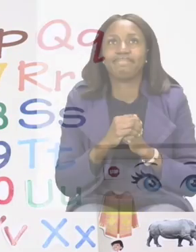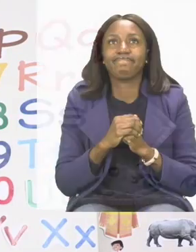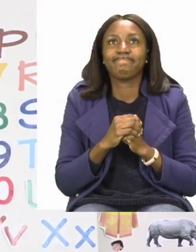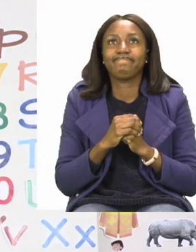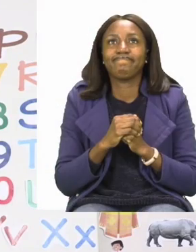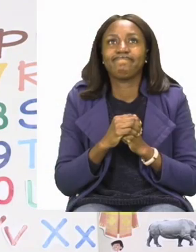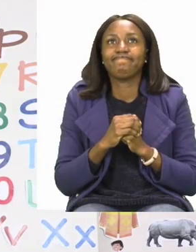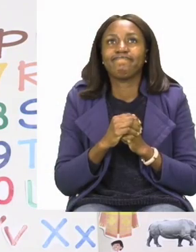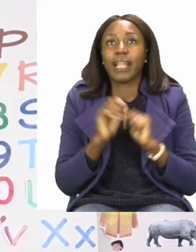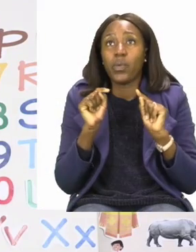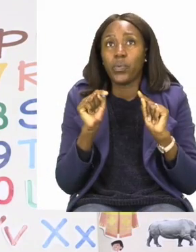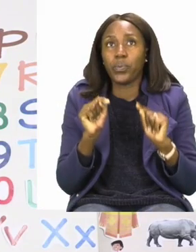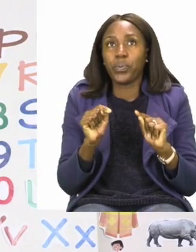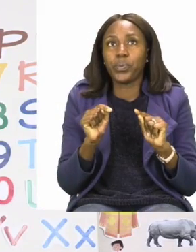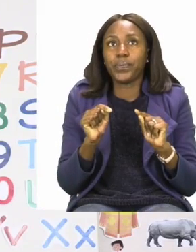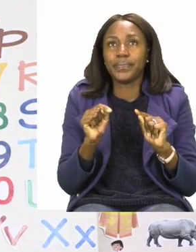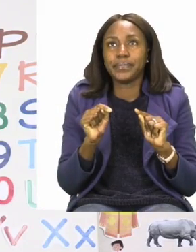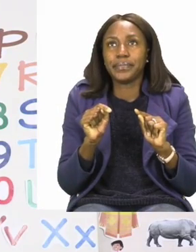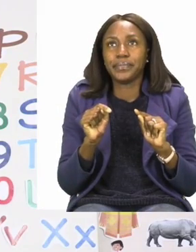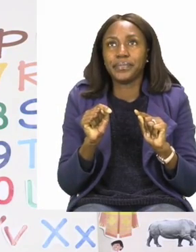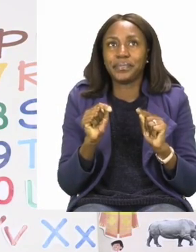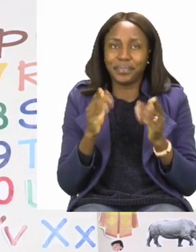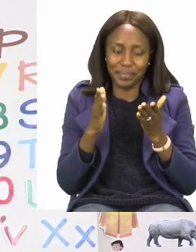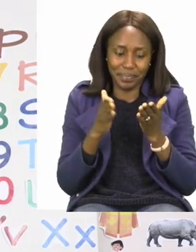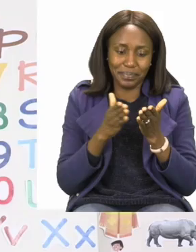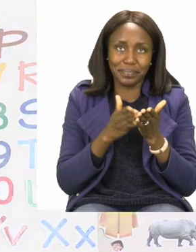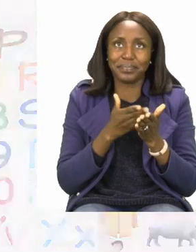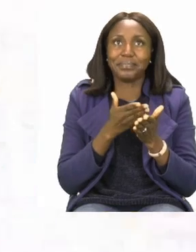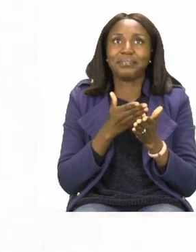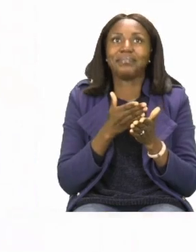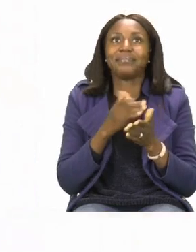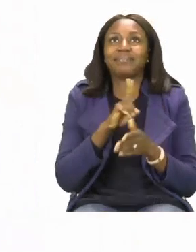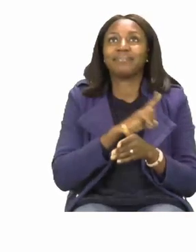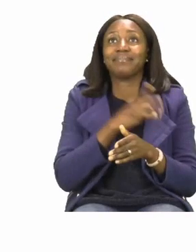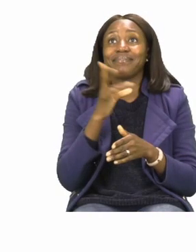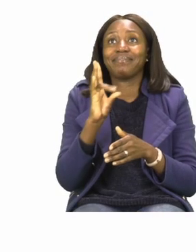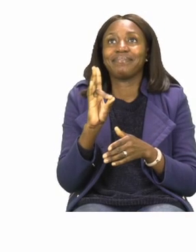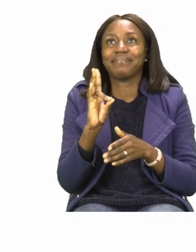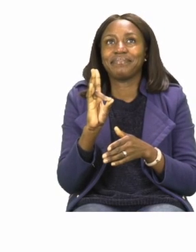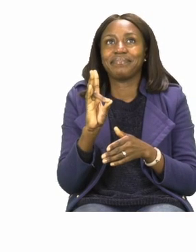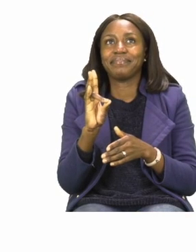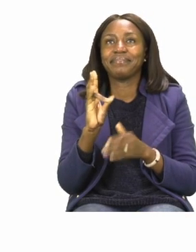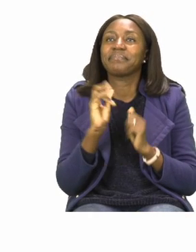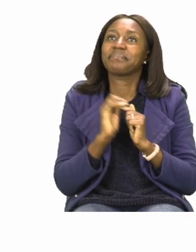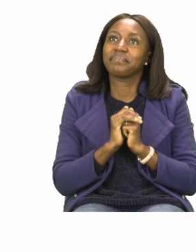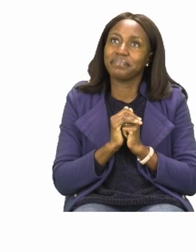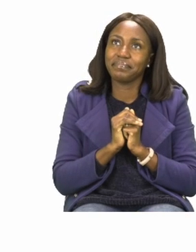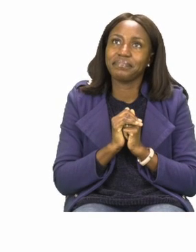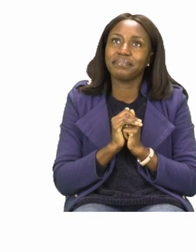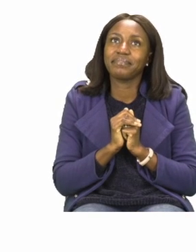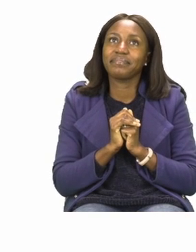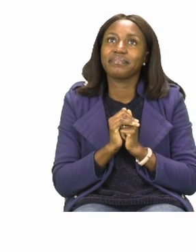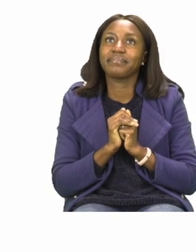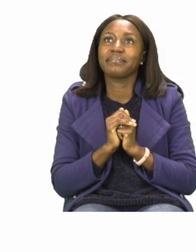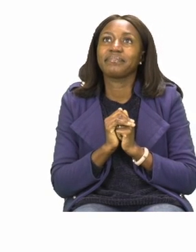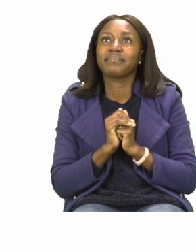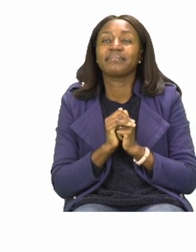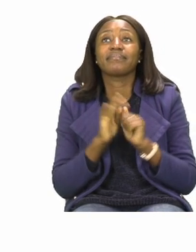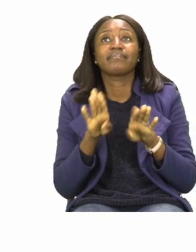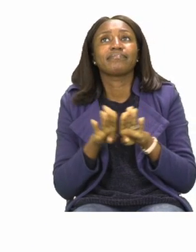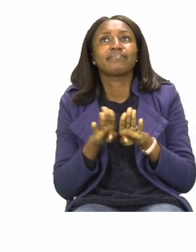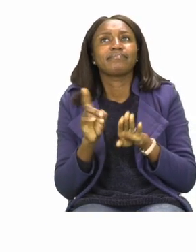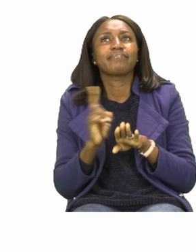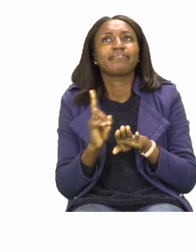For our lesson now, boys and girls, let us all start on page 17. On page 17, we are going to be